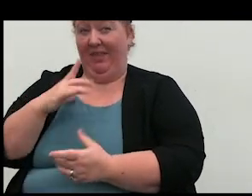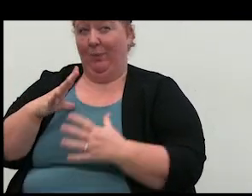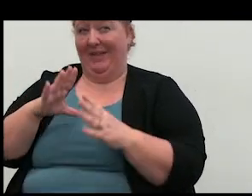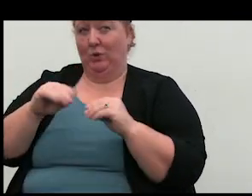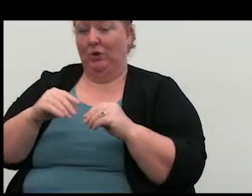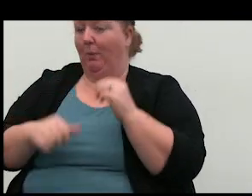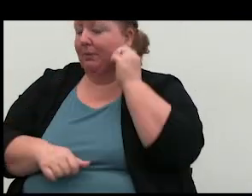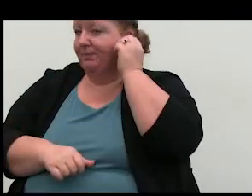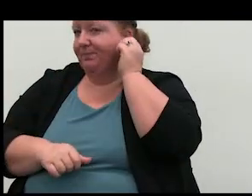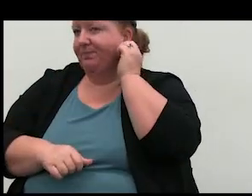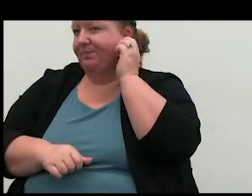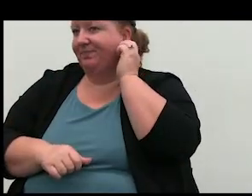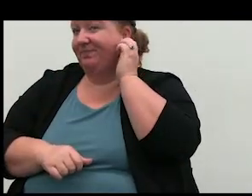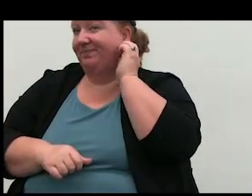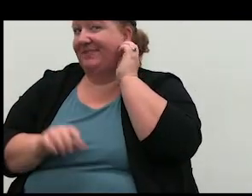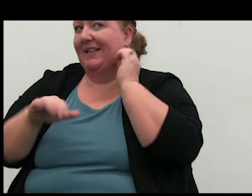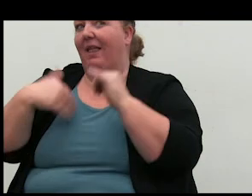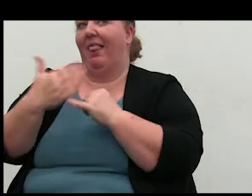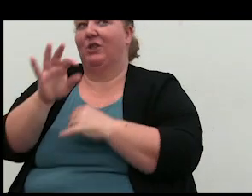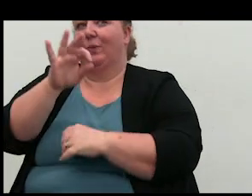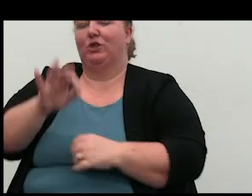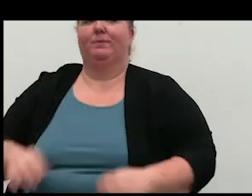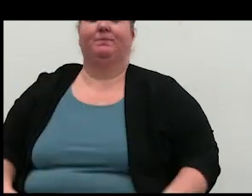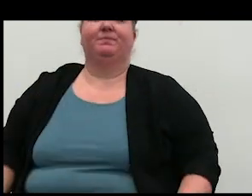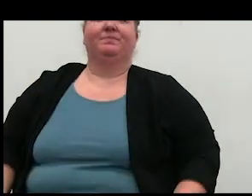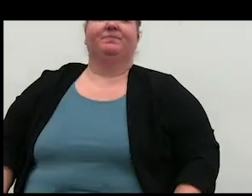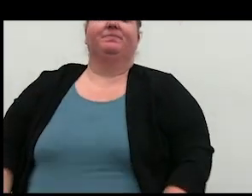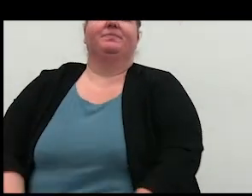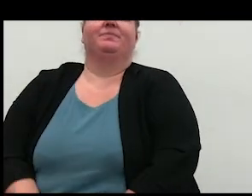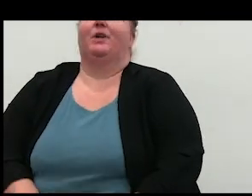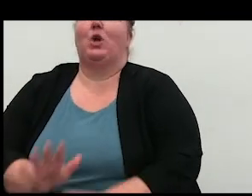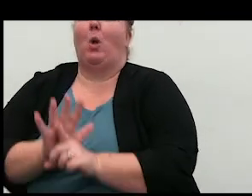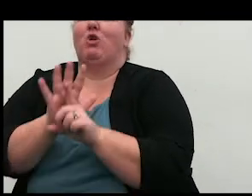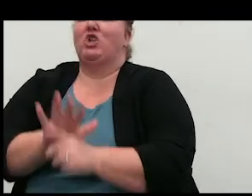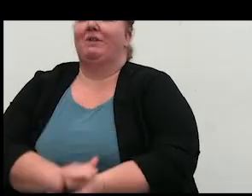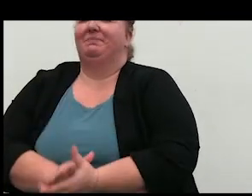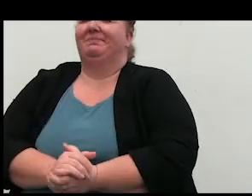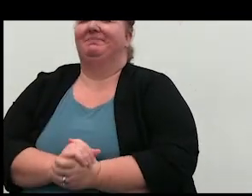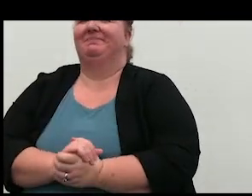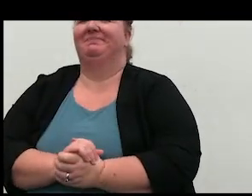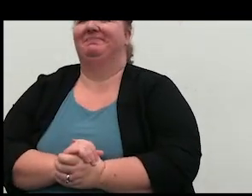Awesome, yeah, I think so. I think this will be our last question. Okay, no pressure.